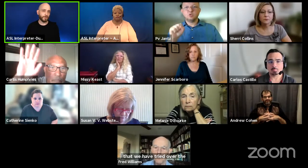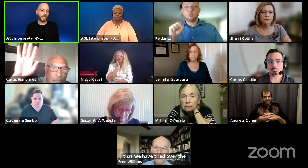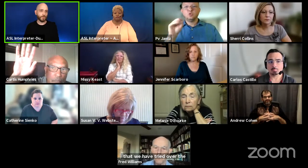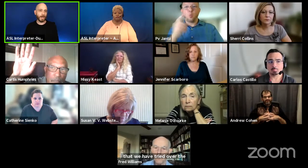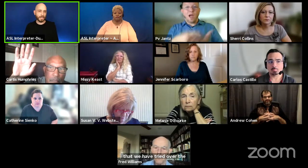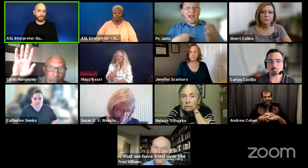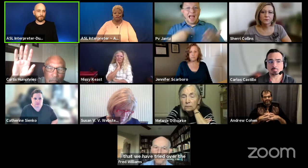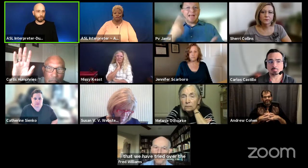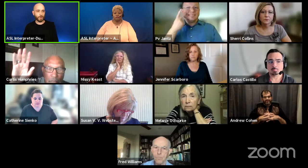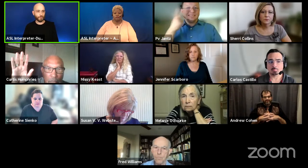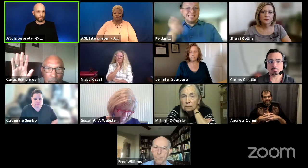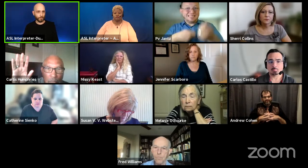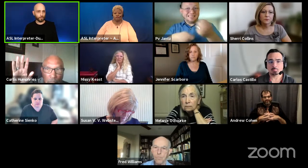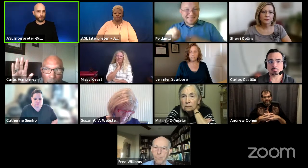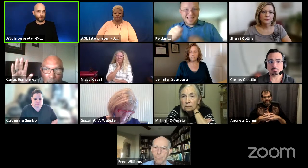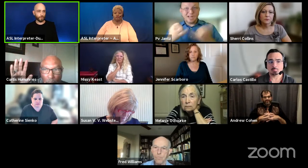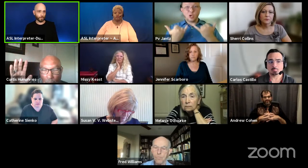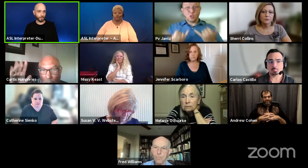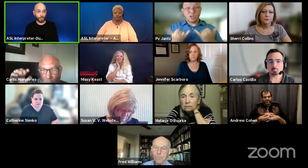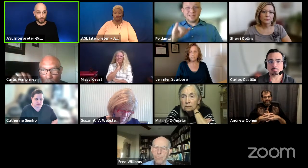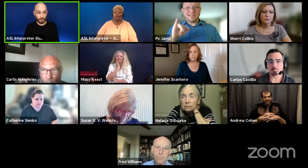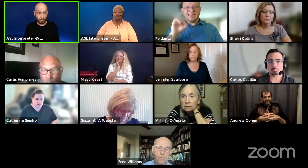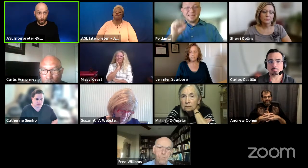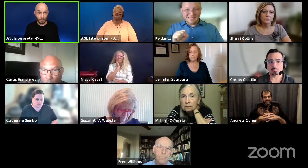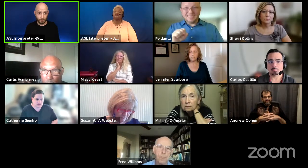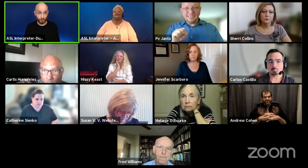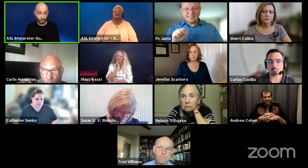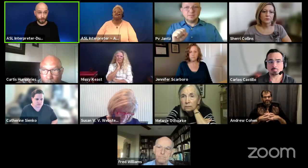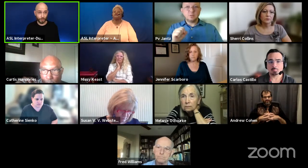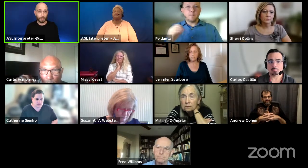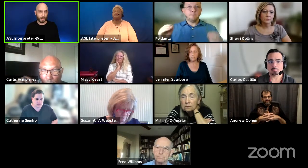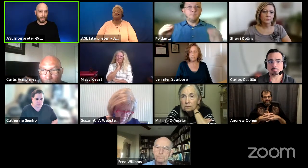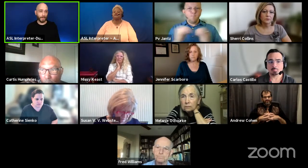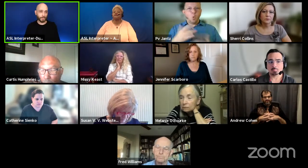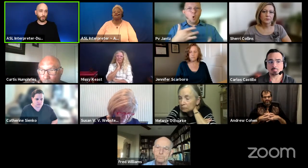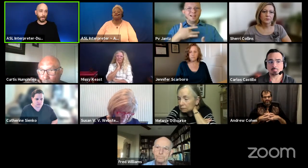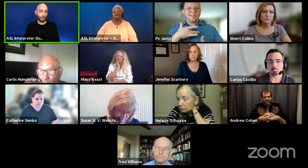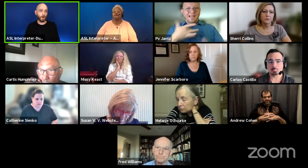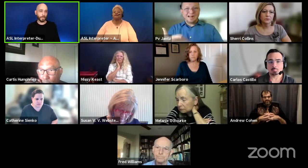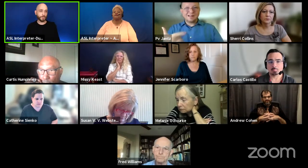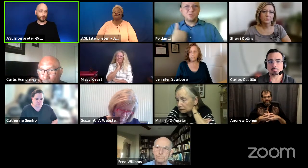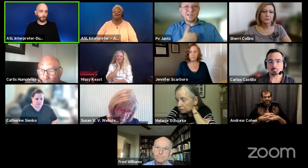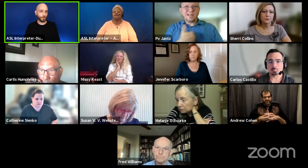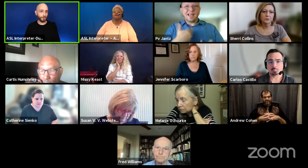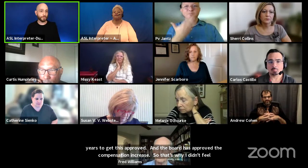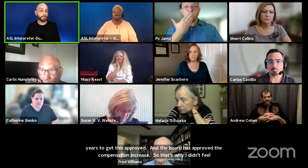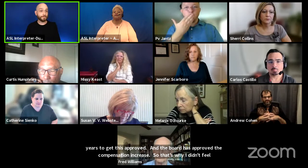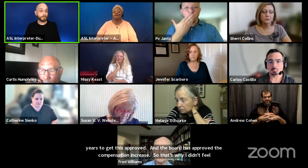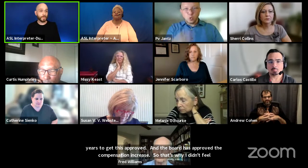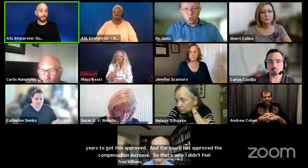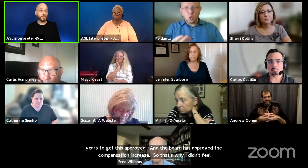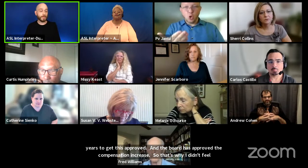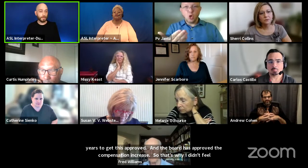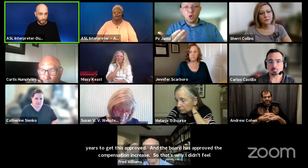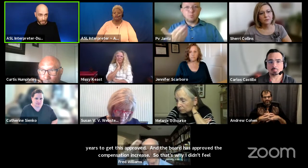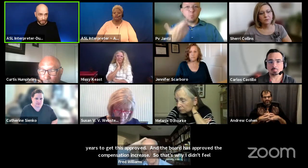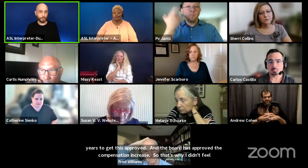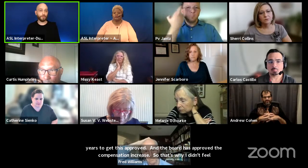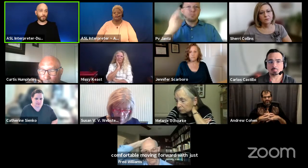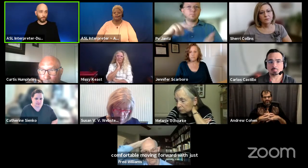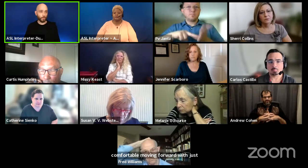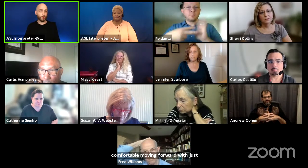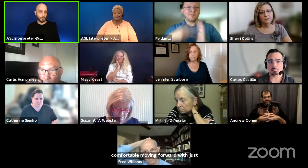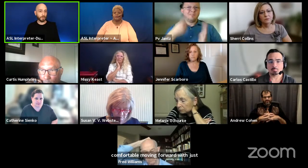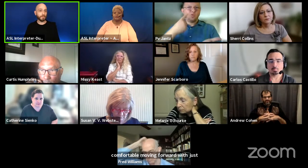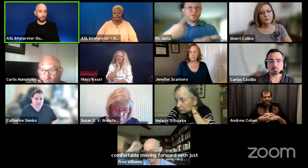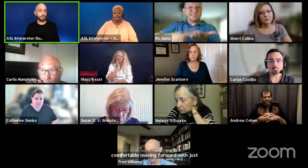And so that's why I didn't feel comfortable moving forward with just the bonus structure. And that's why I wanted to meet as